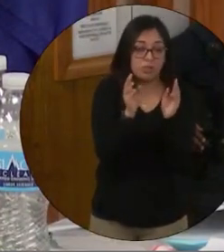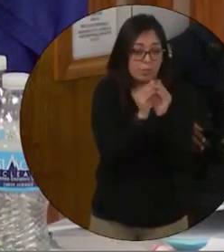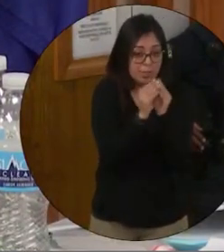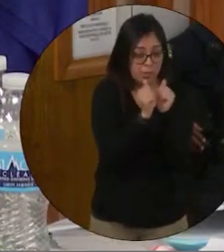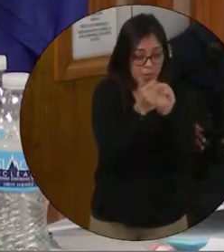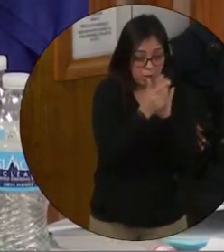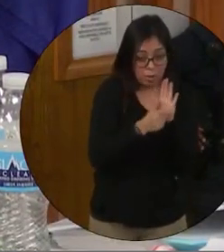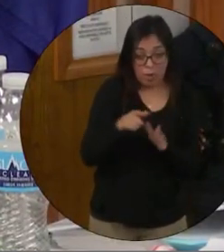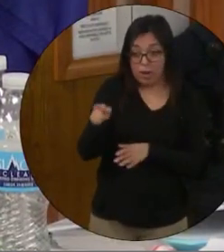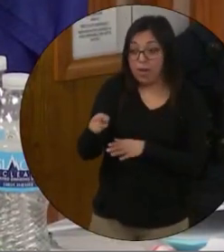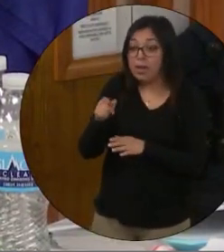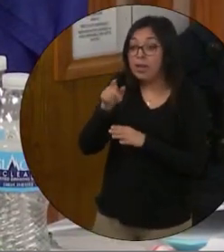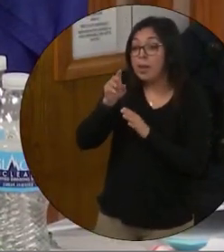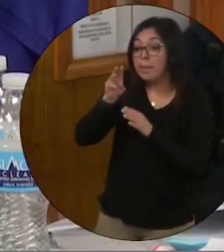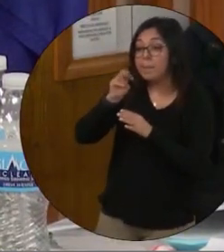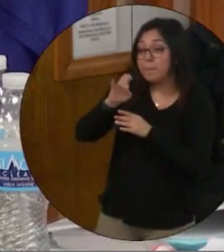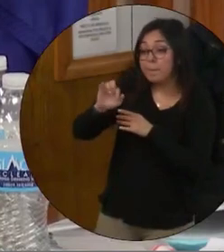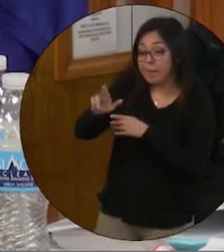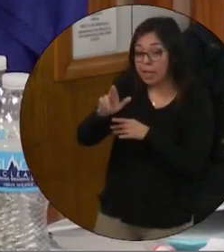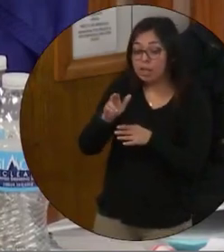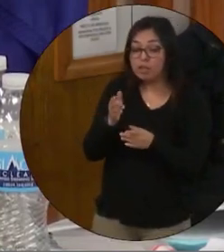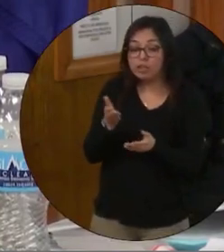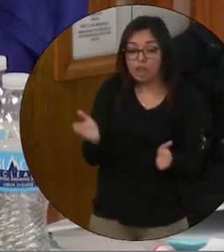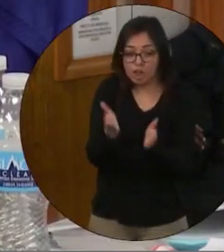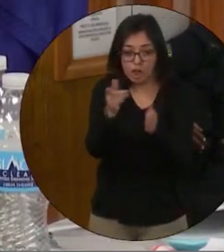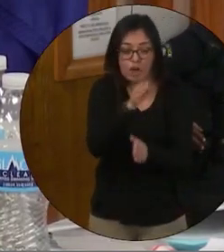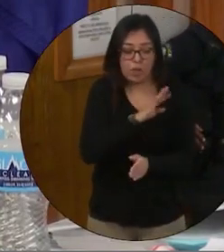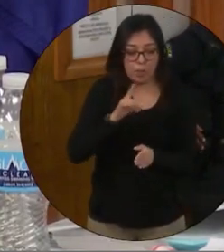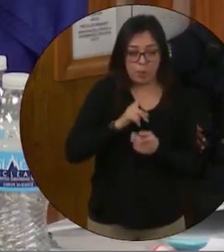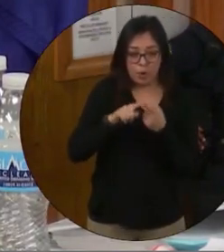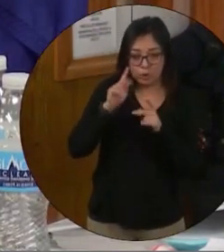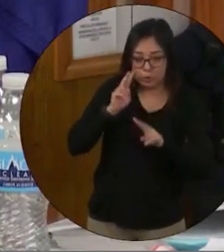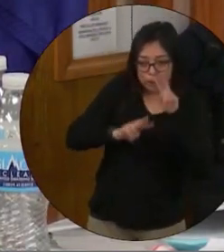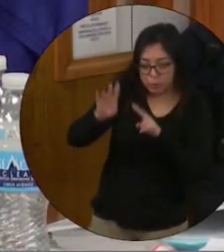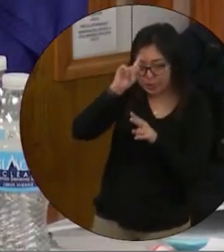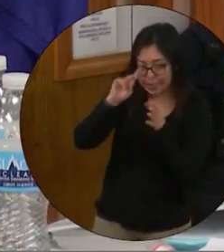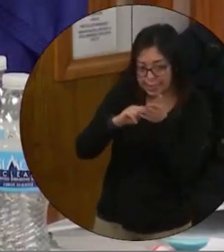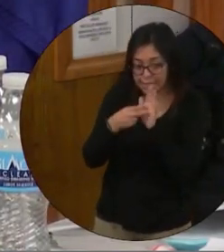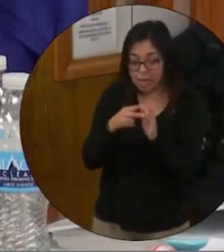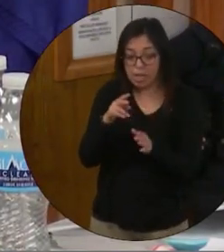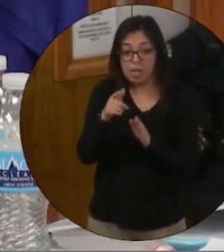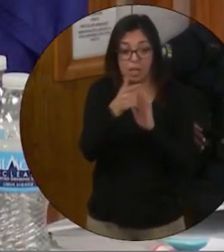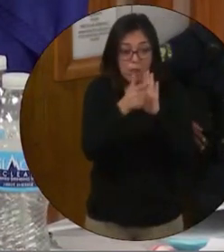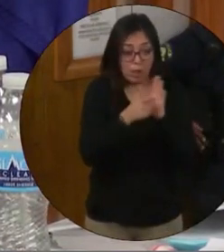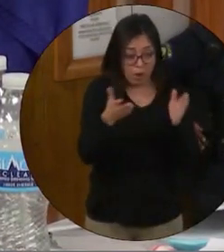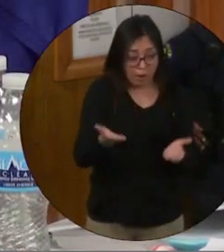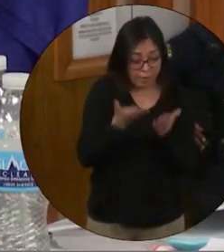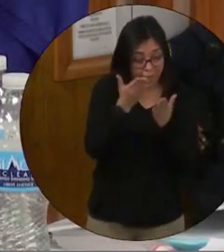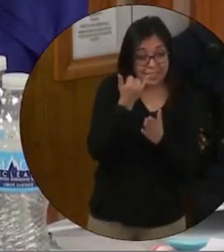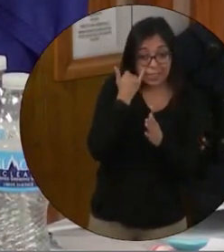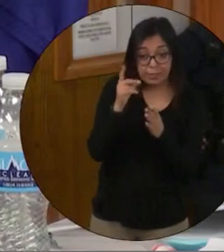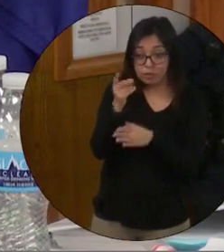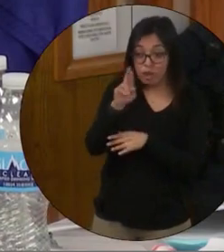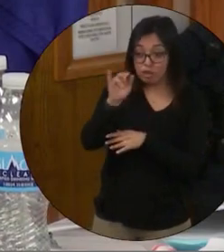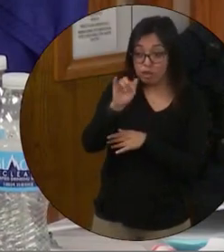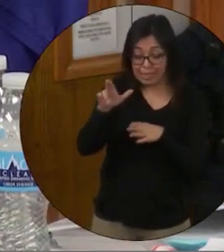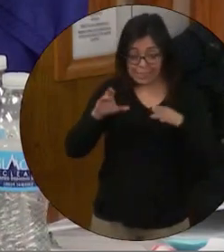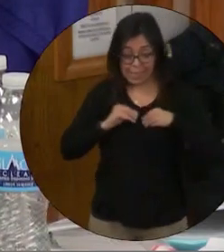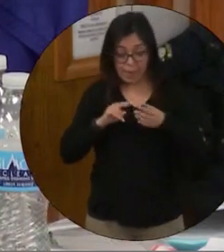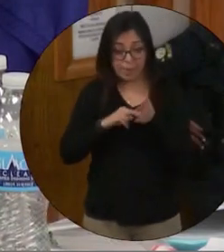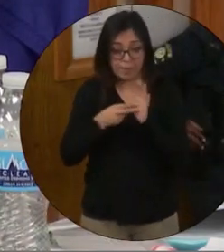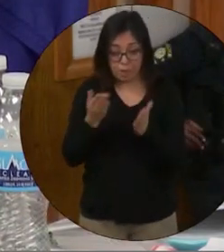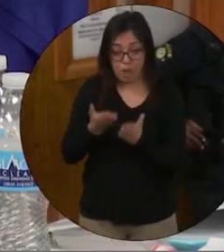Mary Ann Miller encouraged the trustees to send an offer to explore Dr. Jara's intention. Attorney Miller advised that if Dr. Jara accepted, the offer by